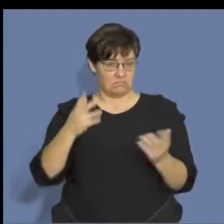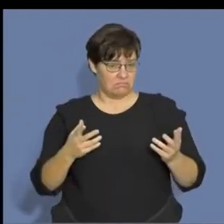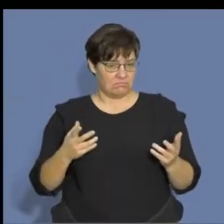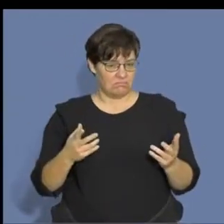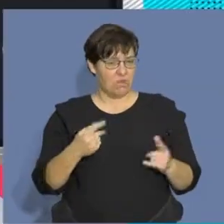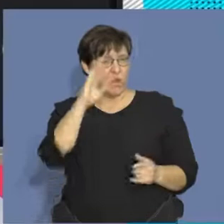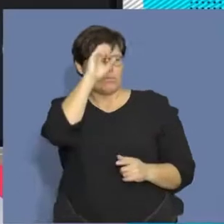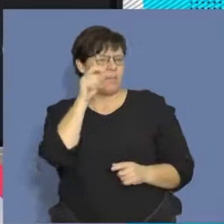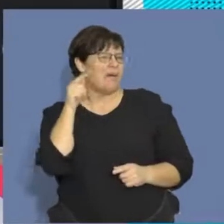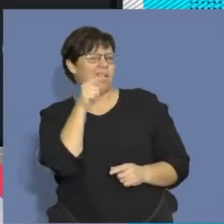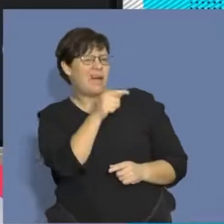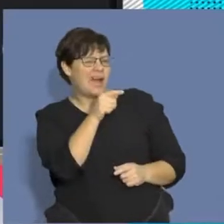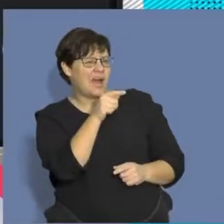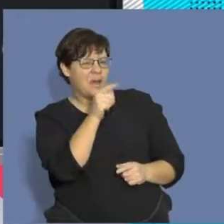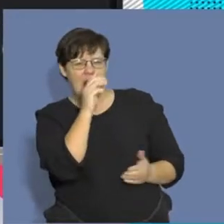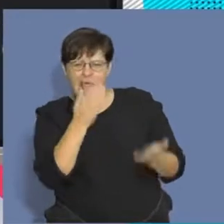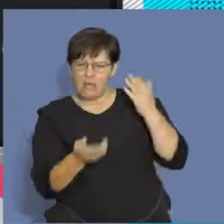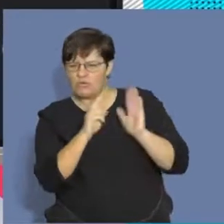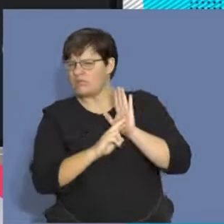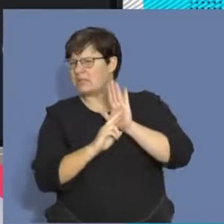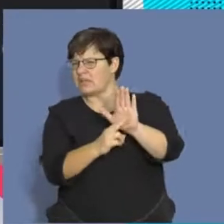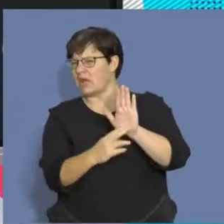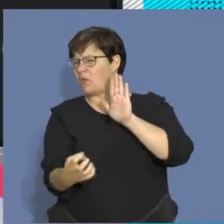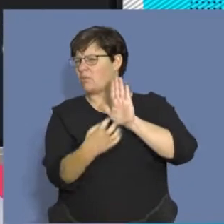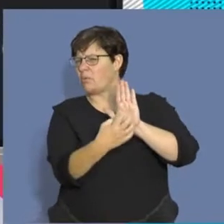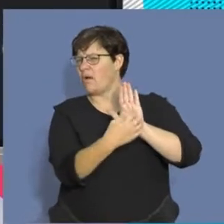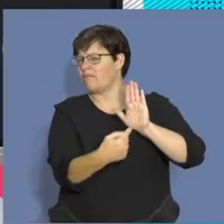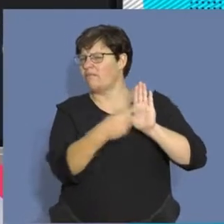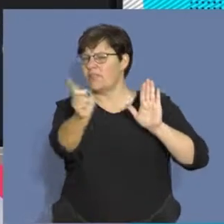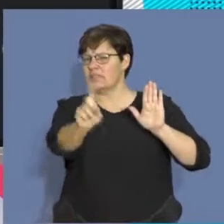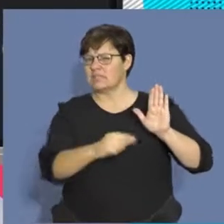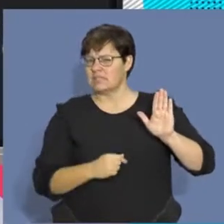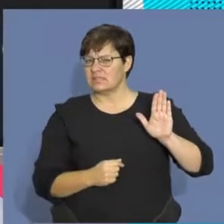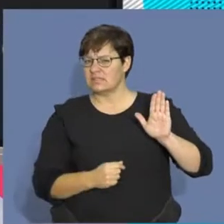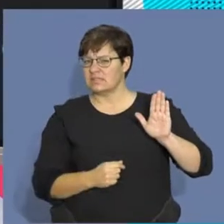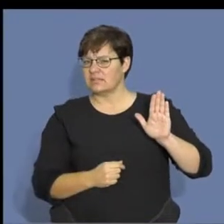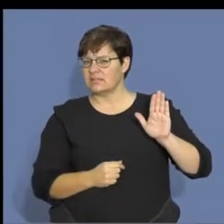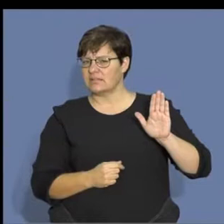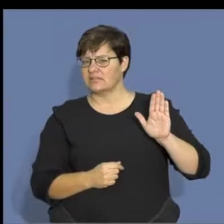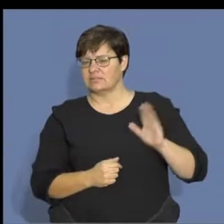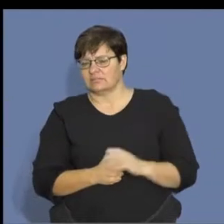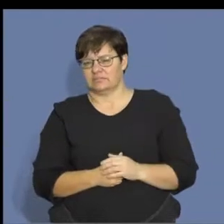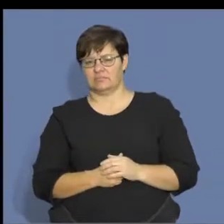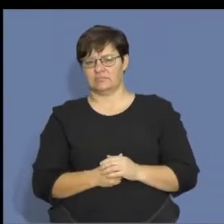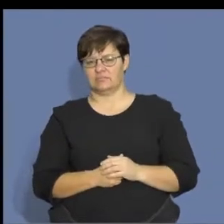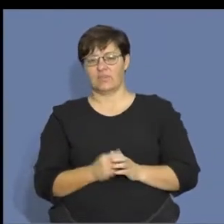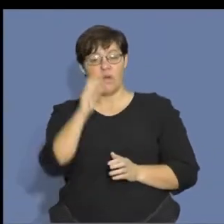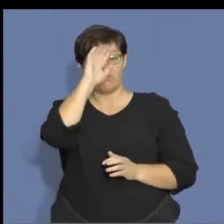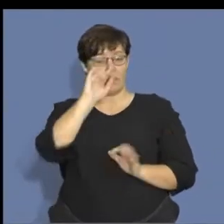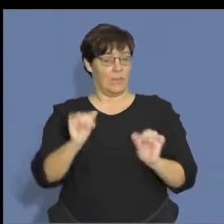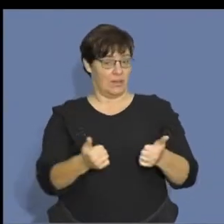everyone remember what that equation represents, what graph that equation represents? Well, if you guys